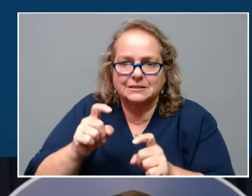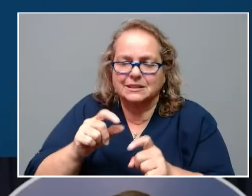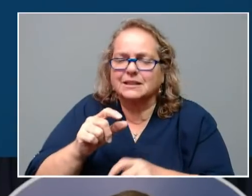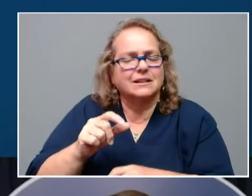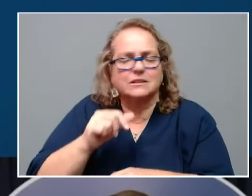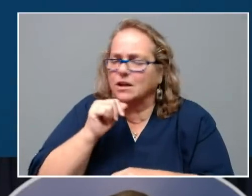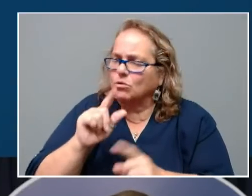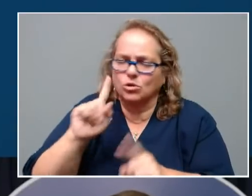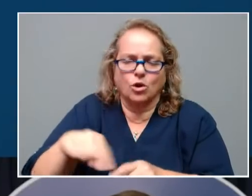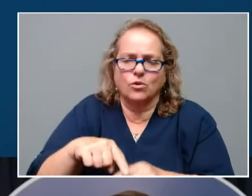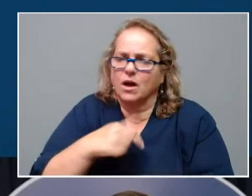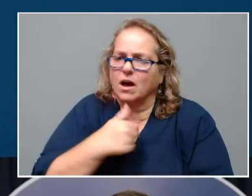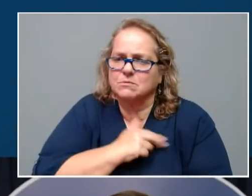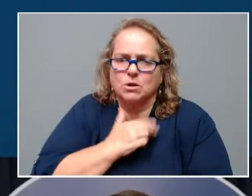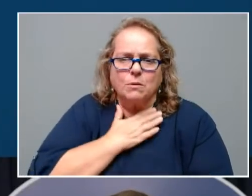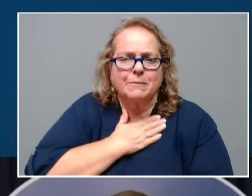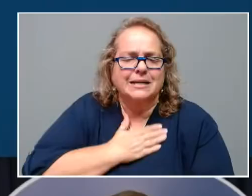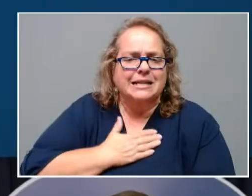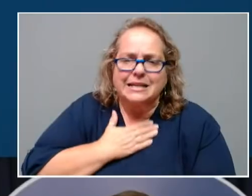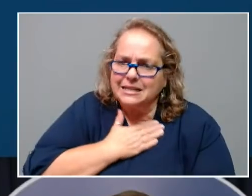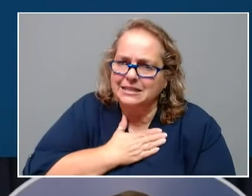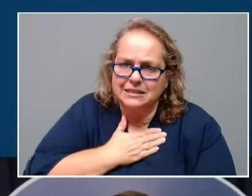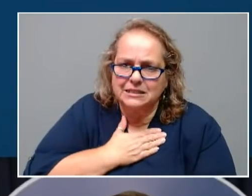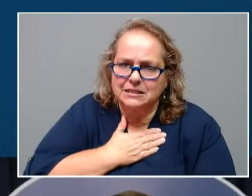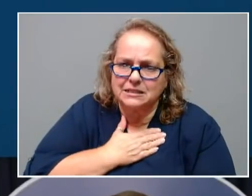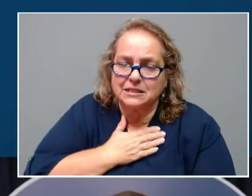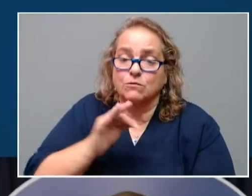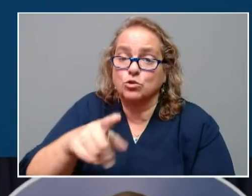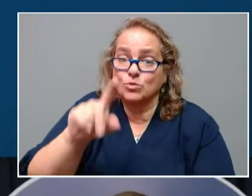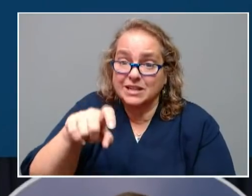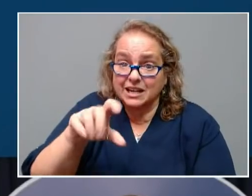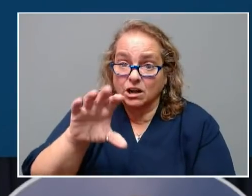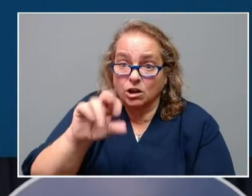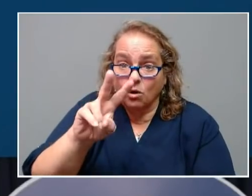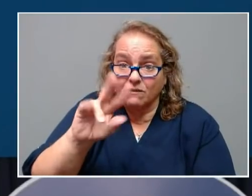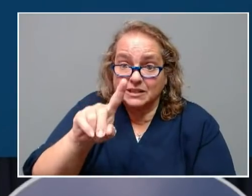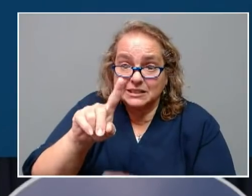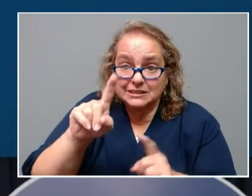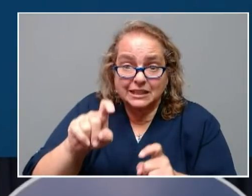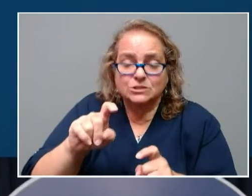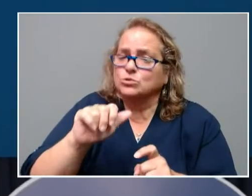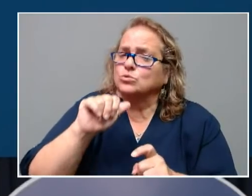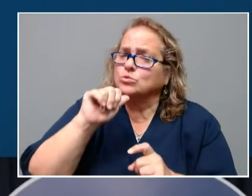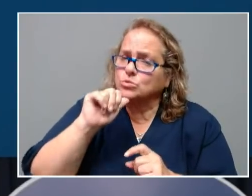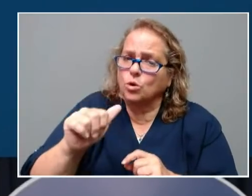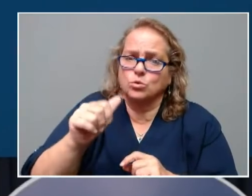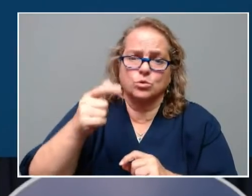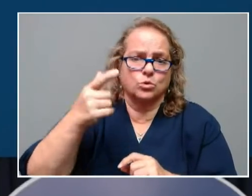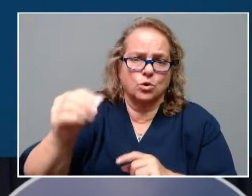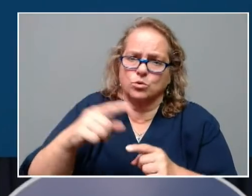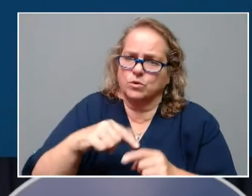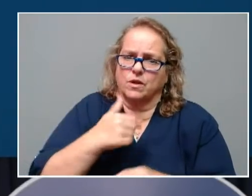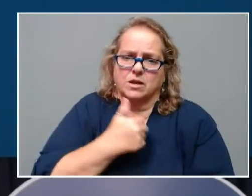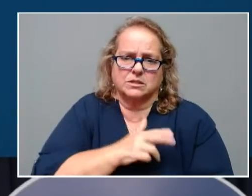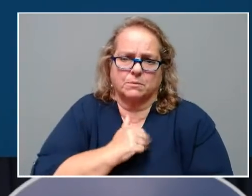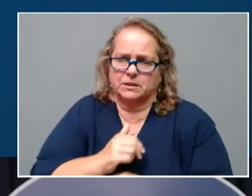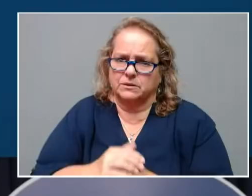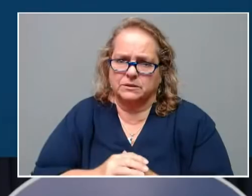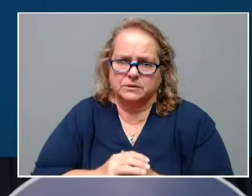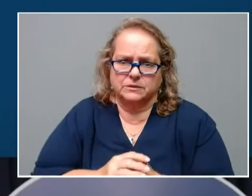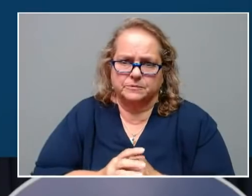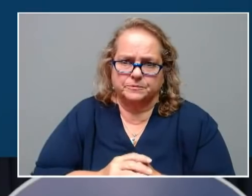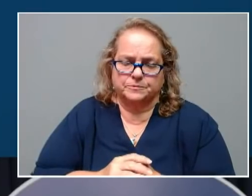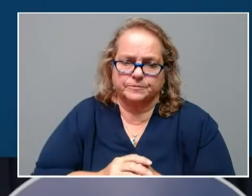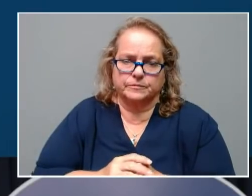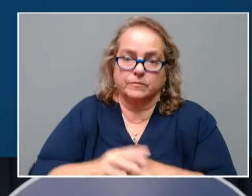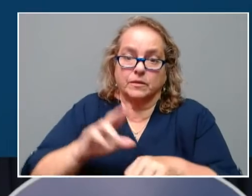love of everybody around you, if you need a COVID test, don't go to the hospital. All right, so National Guard